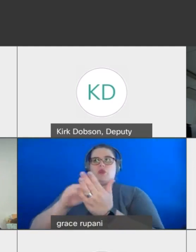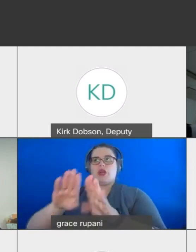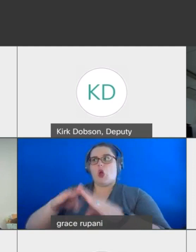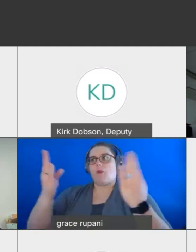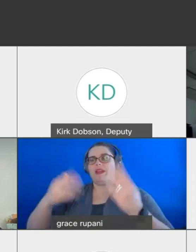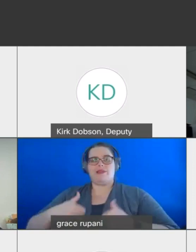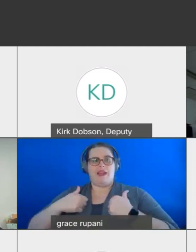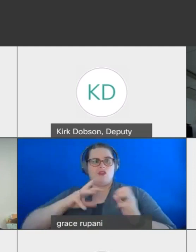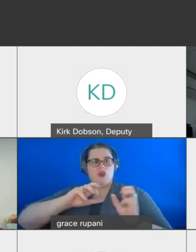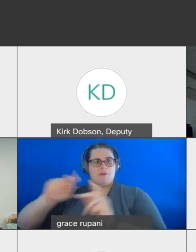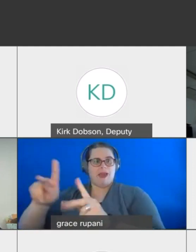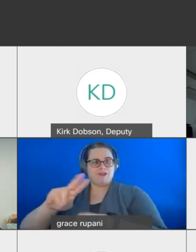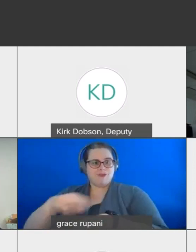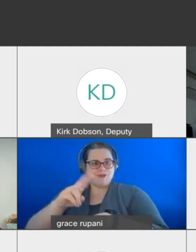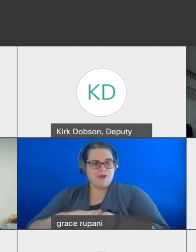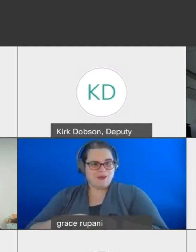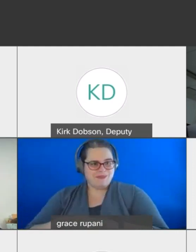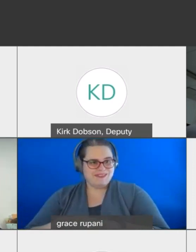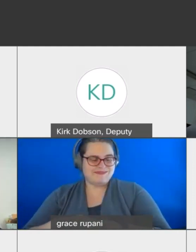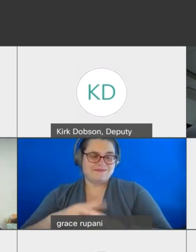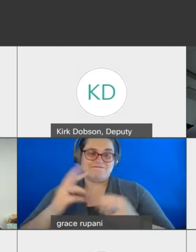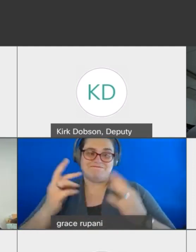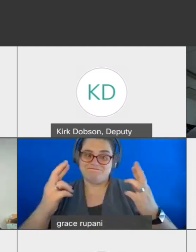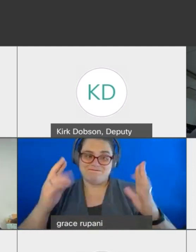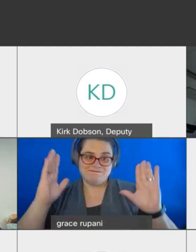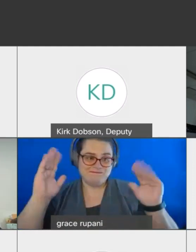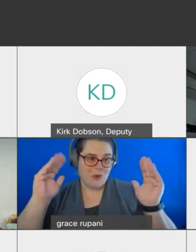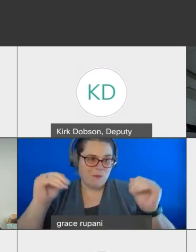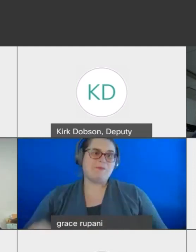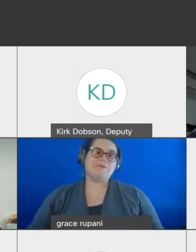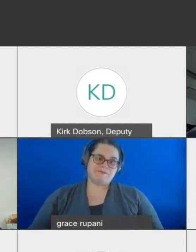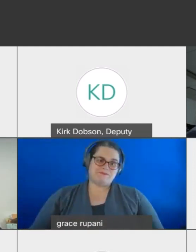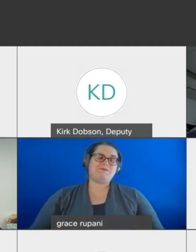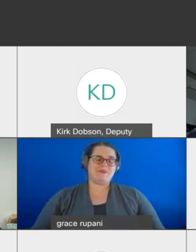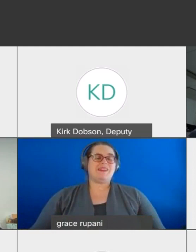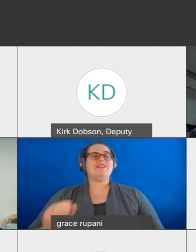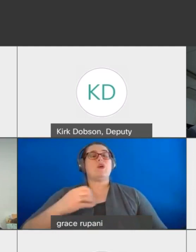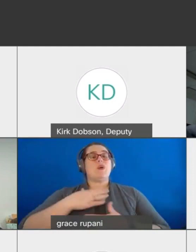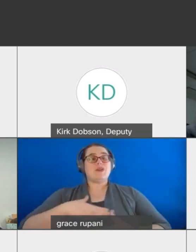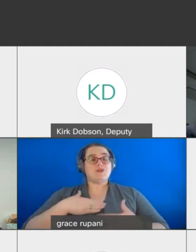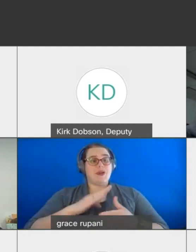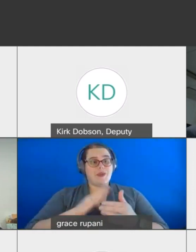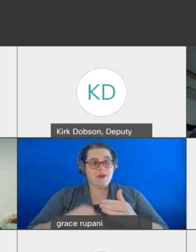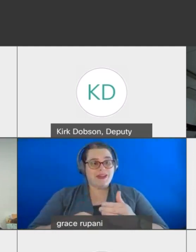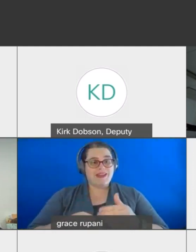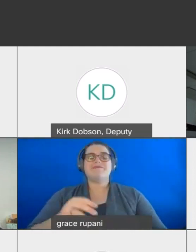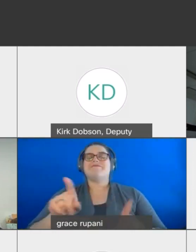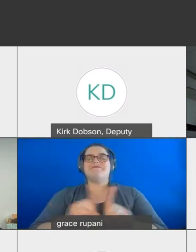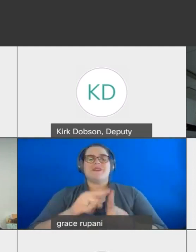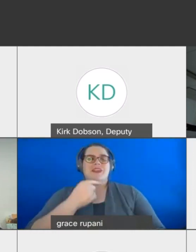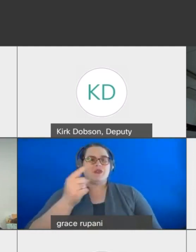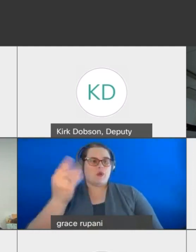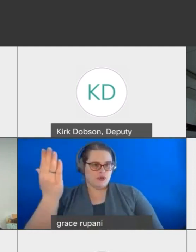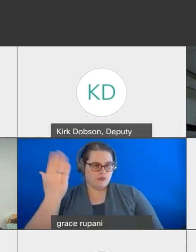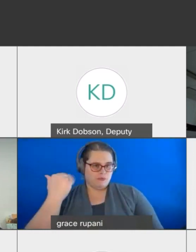as we knew it before. And so have a great weekend. As I say, you will be